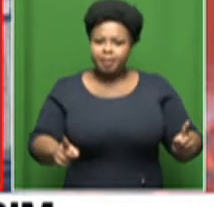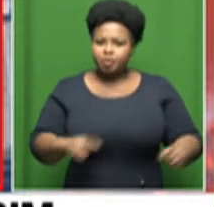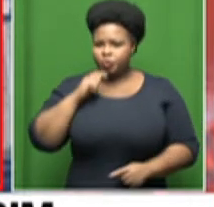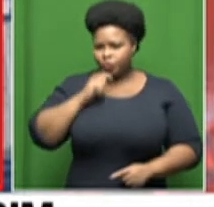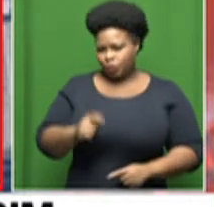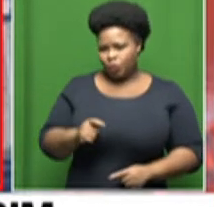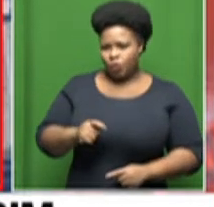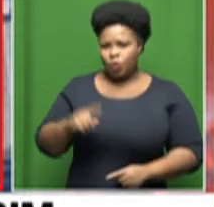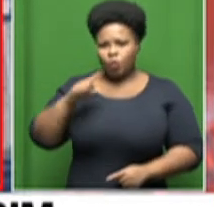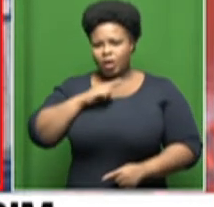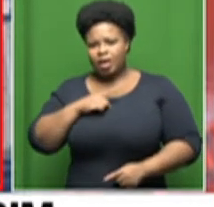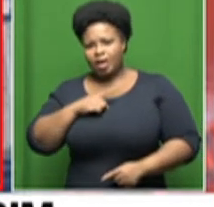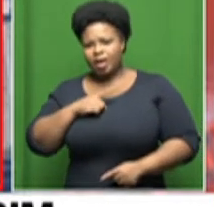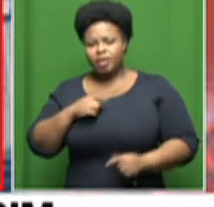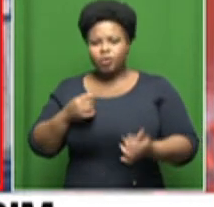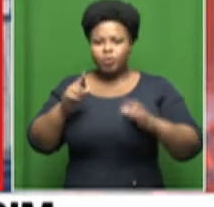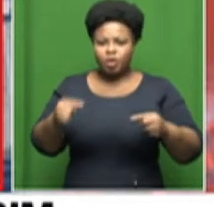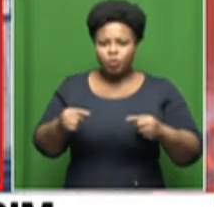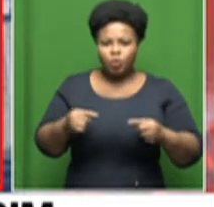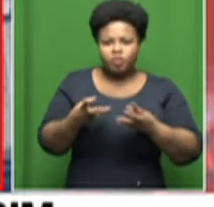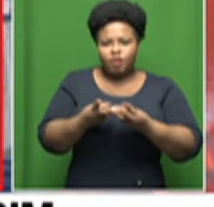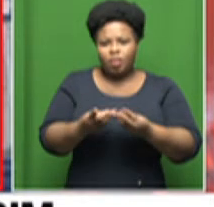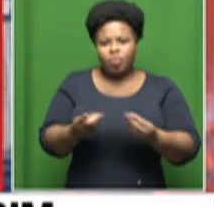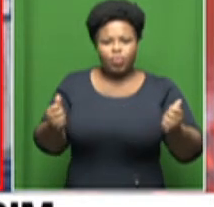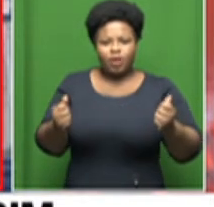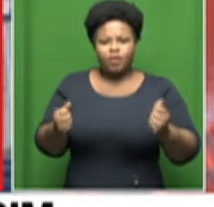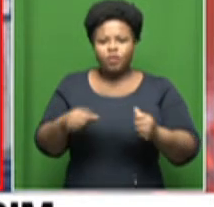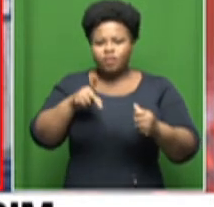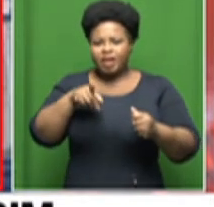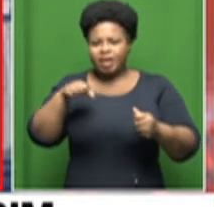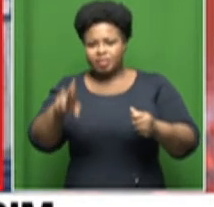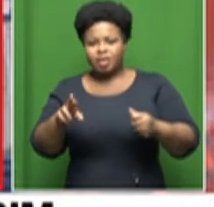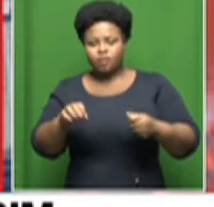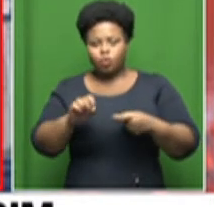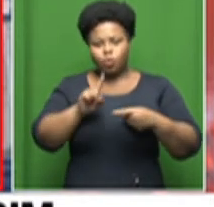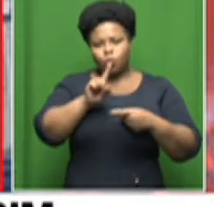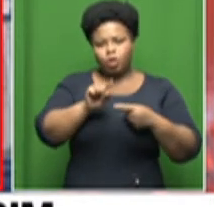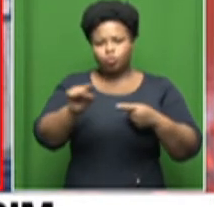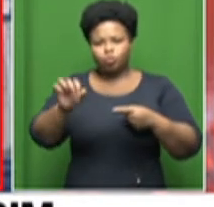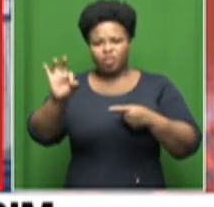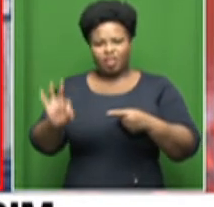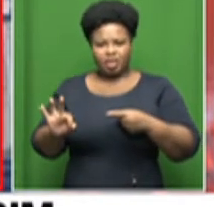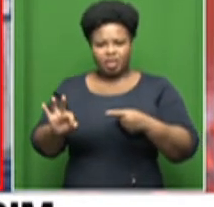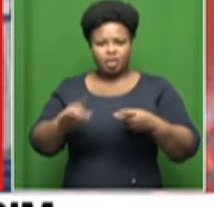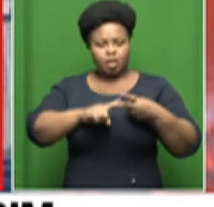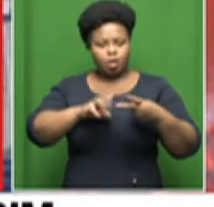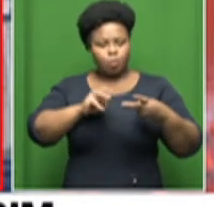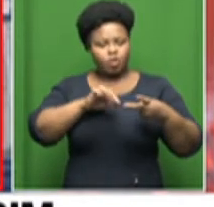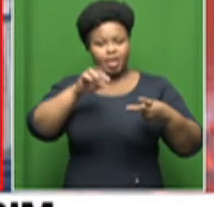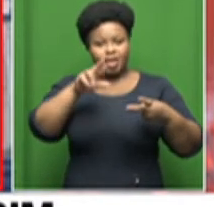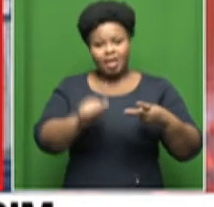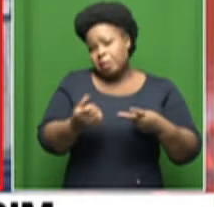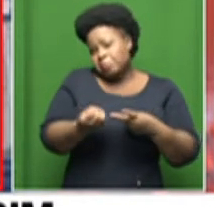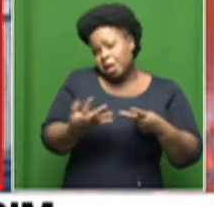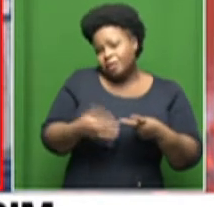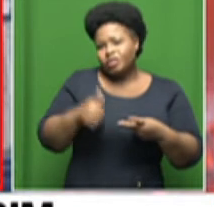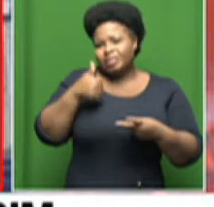is diminished. And it's diminished for Pfizer between 1 and 3-fold, and for Moderna up to